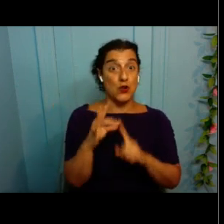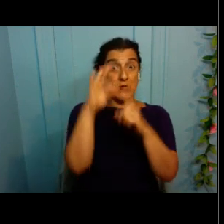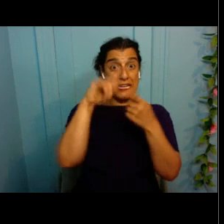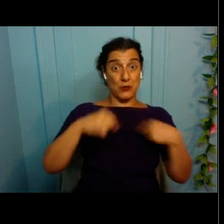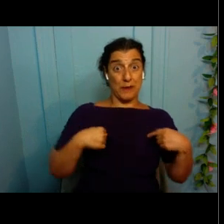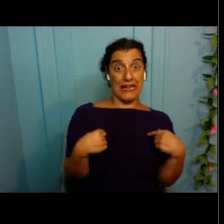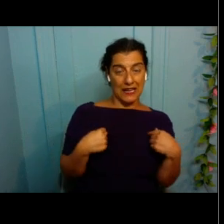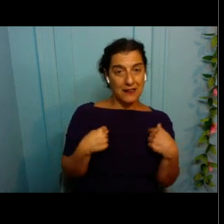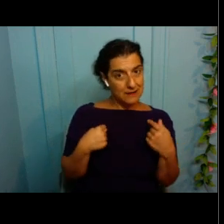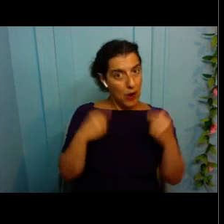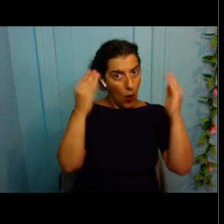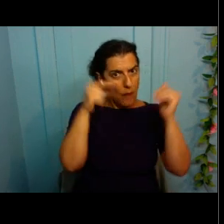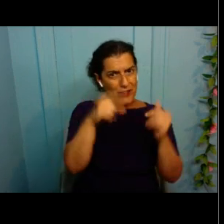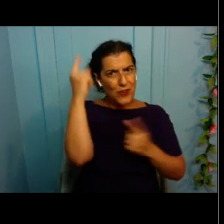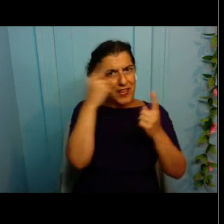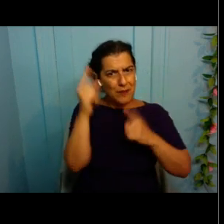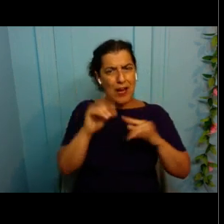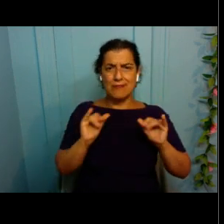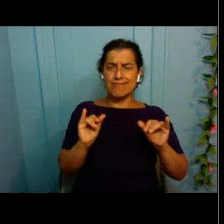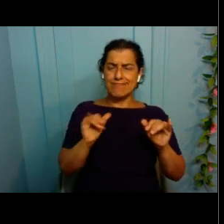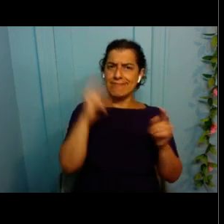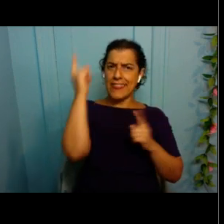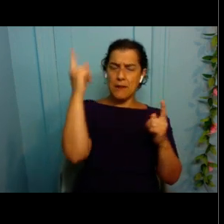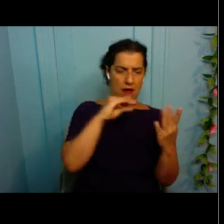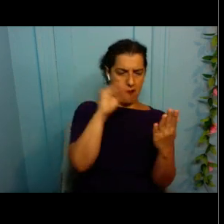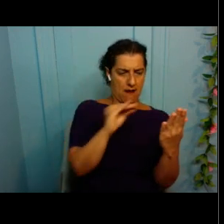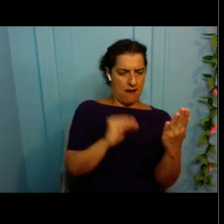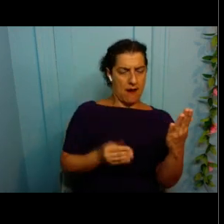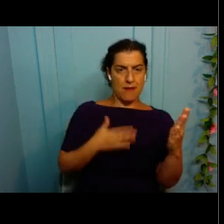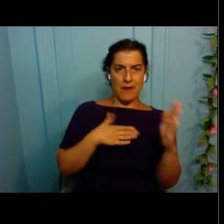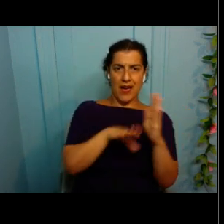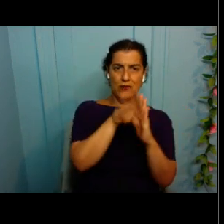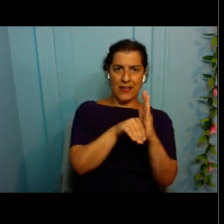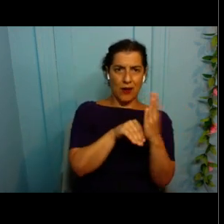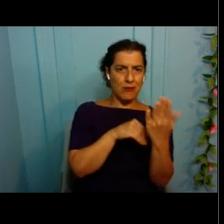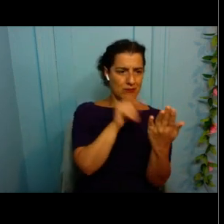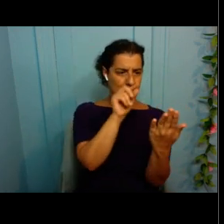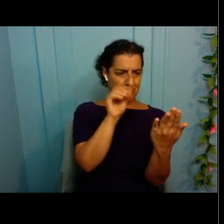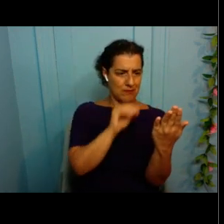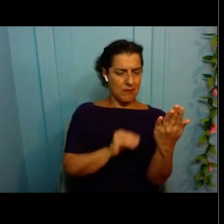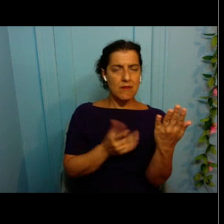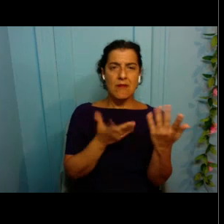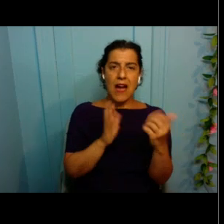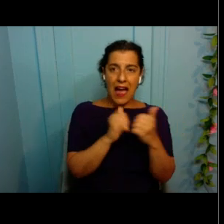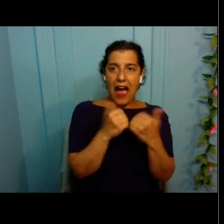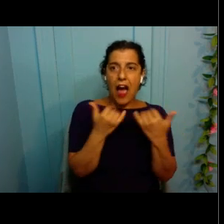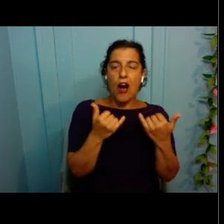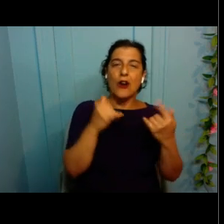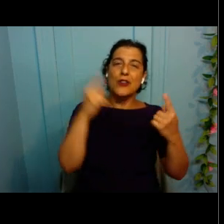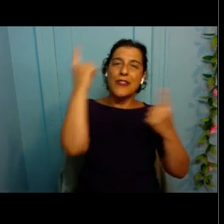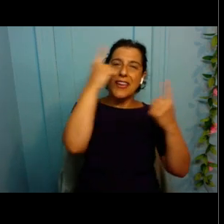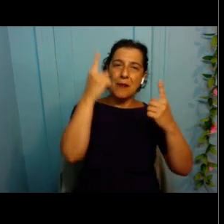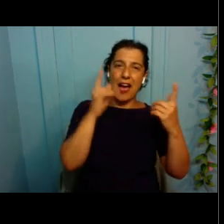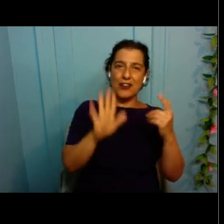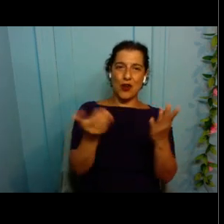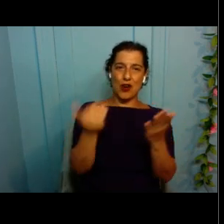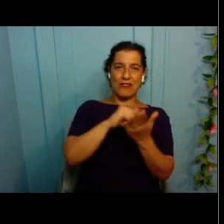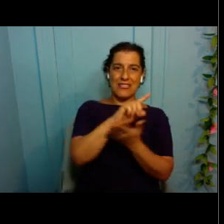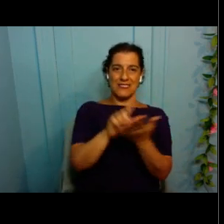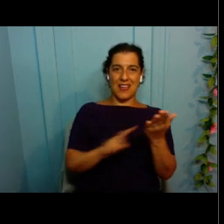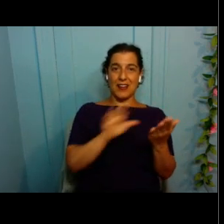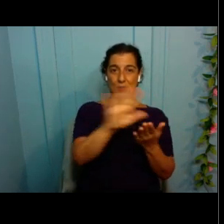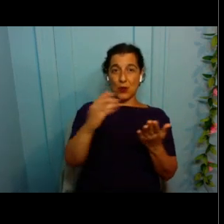it's helpful to think about as we're thinking about what the, how we're at a high level thinking about redesigning courses.